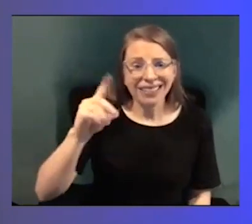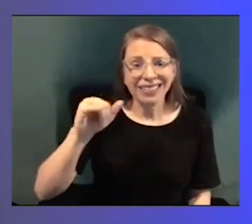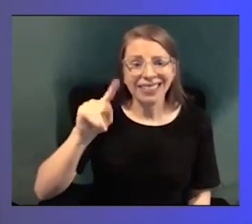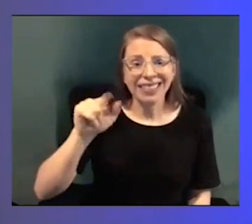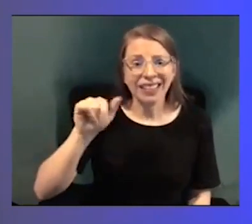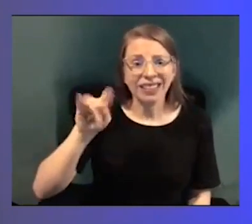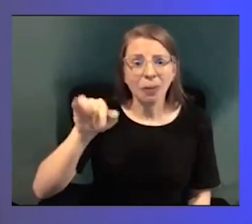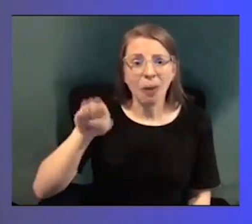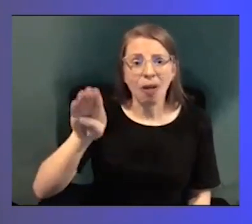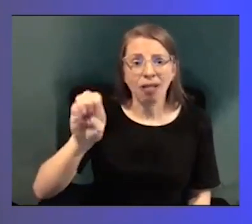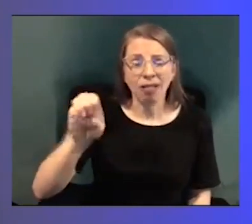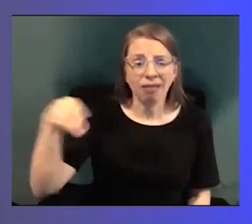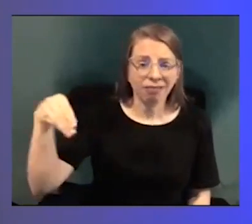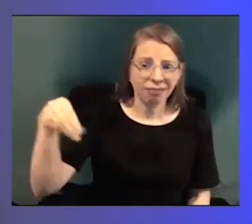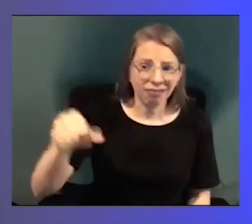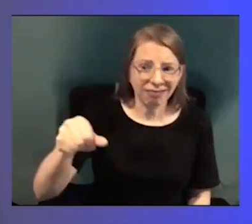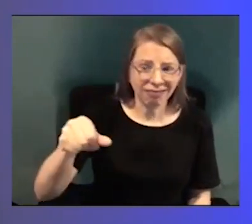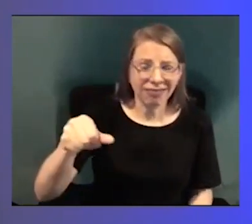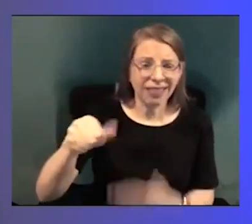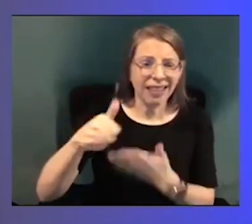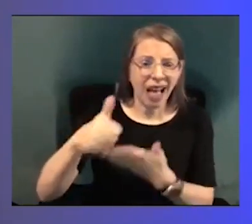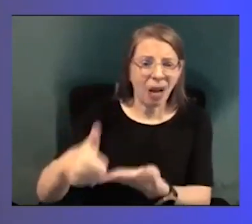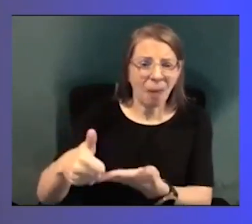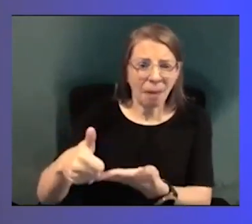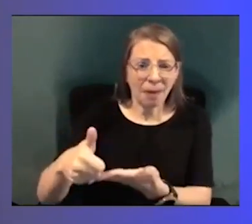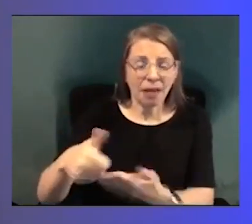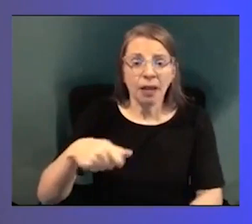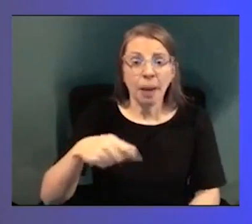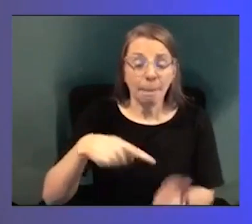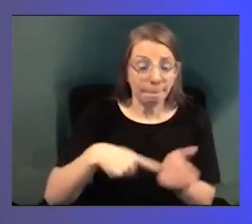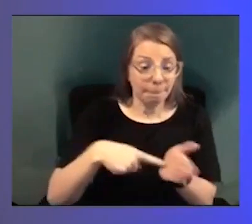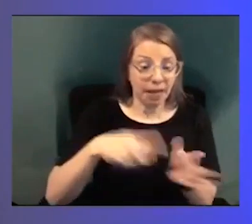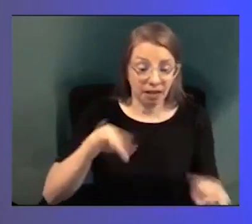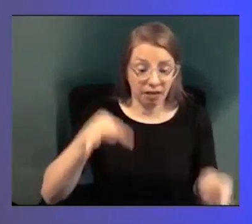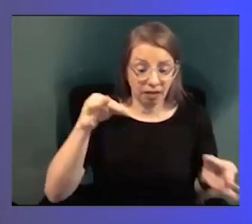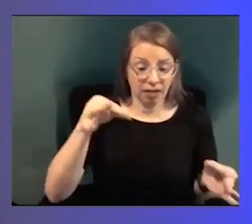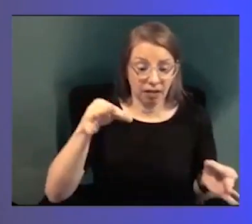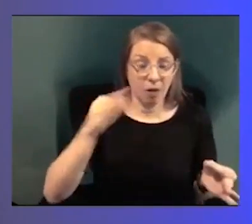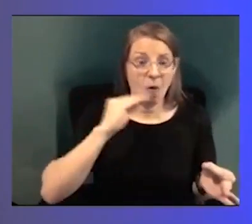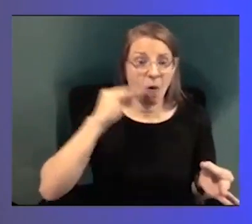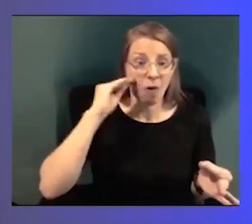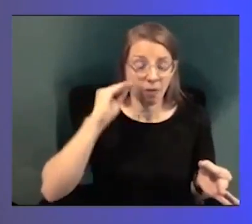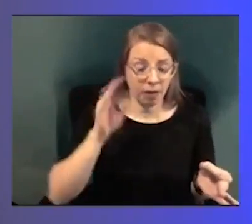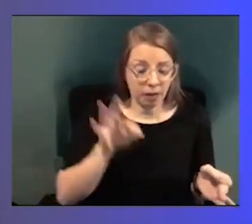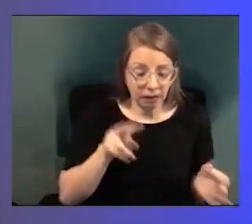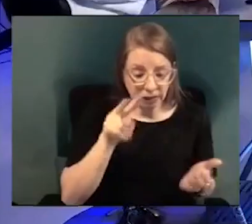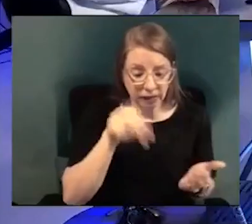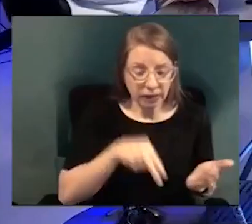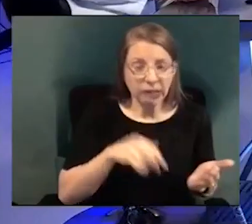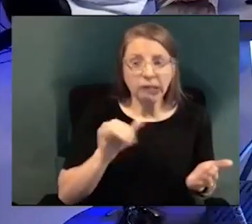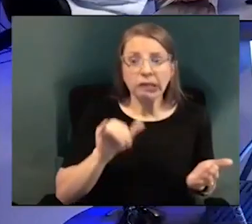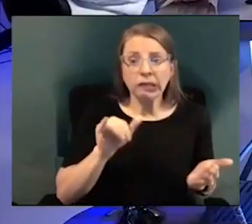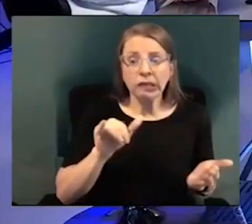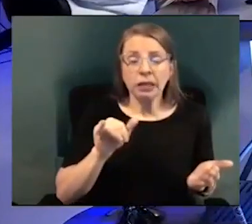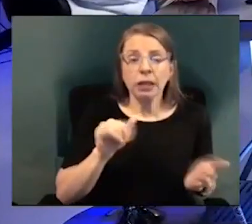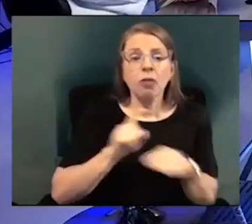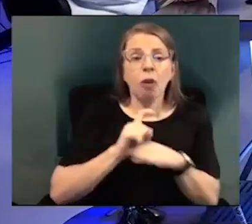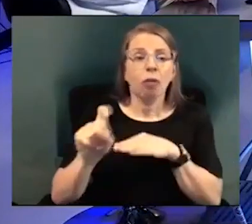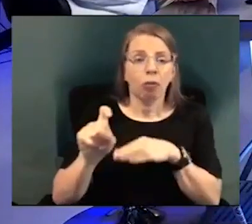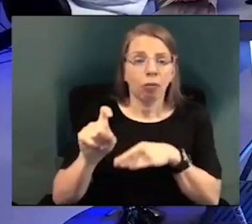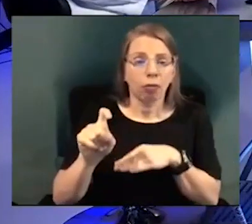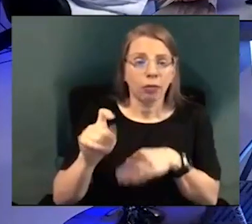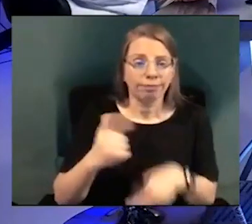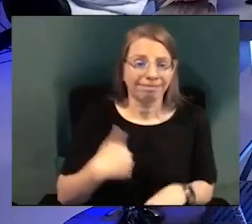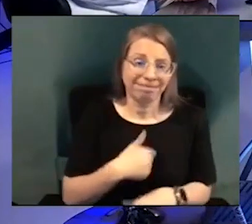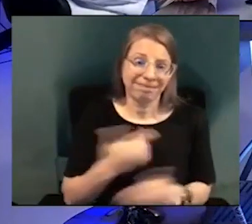that doesn't happen and you get a bill at home and it's not what you expect, call us. We are here to help. So this